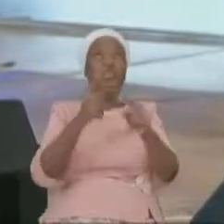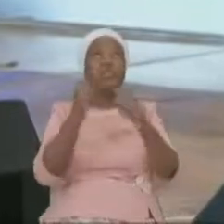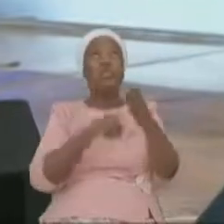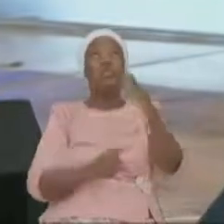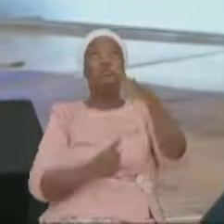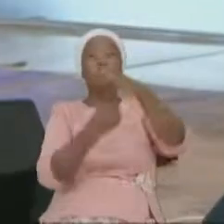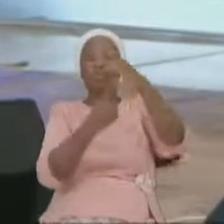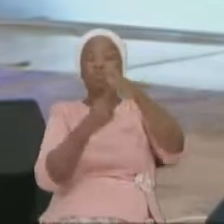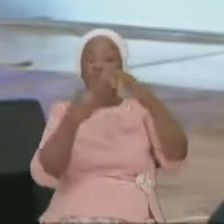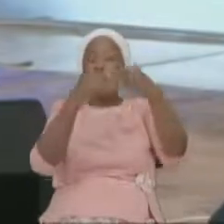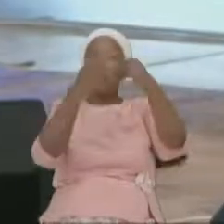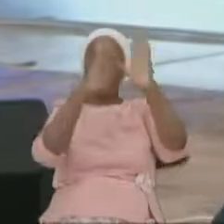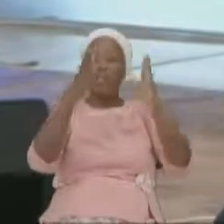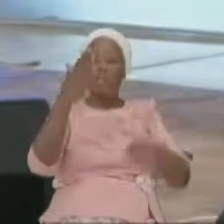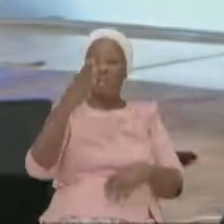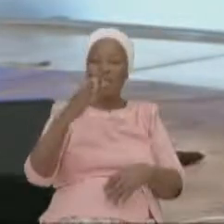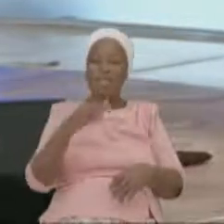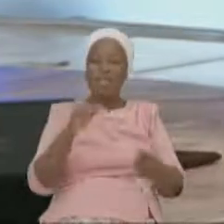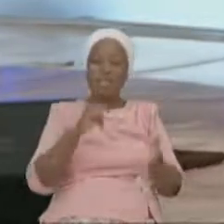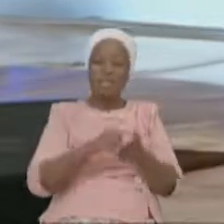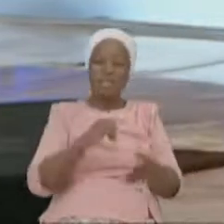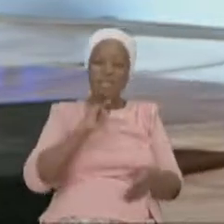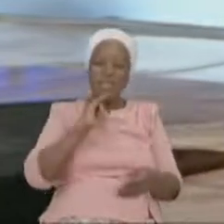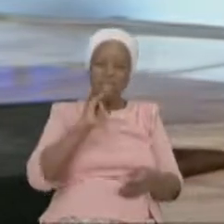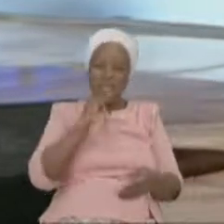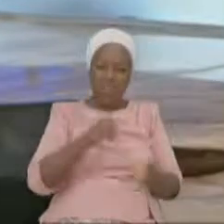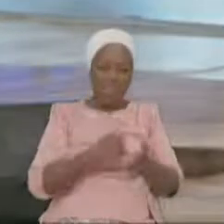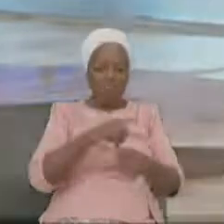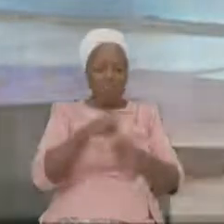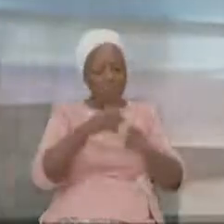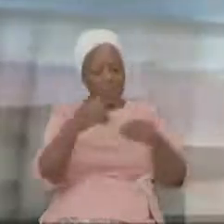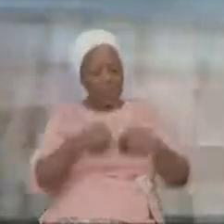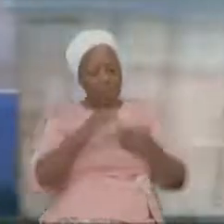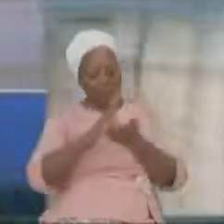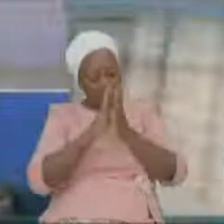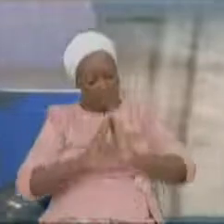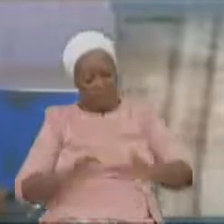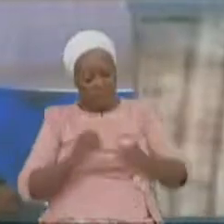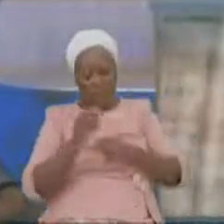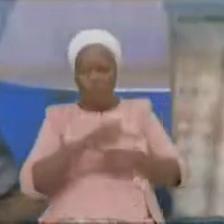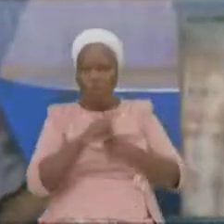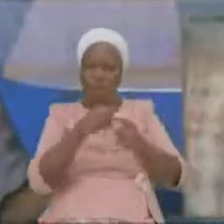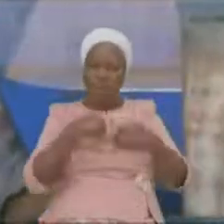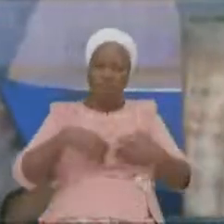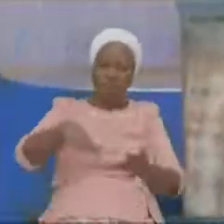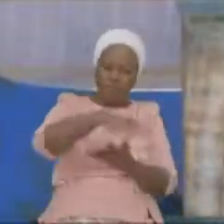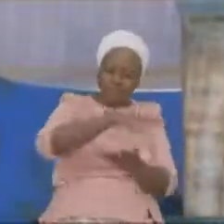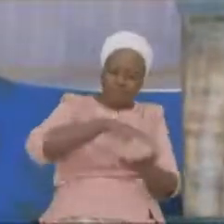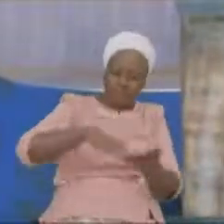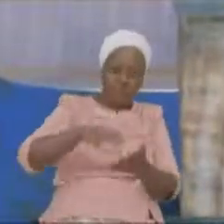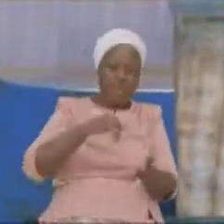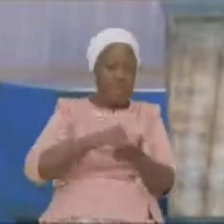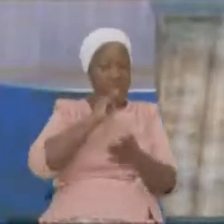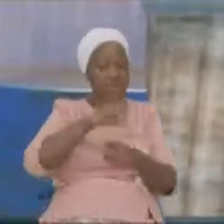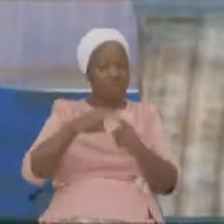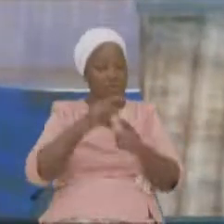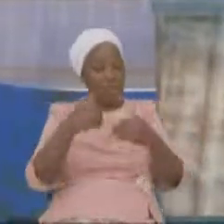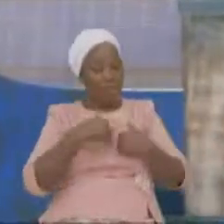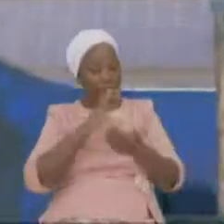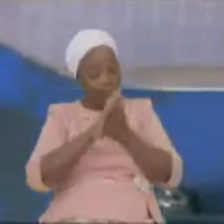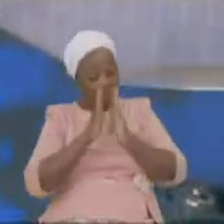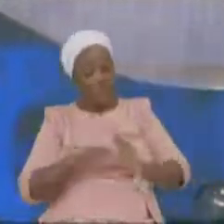top? When you had peace, or when you had confusion? When you had peace. The